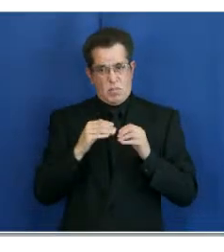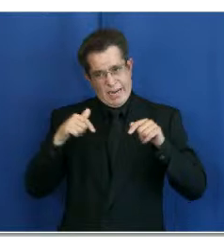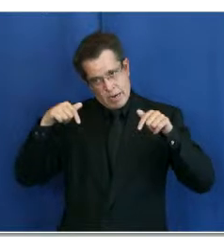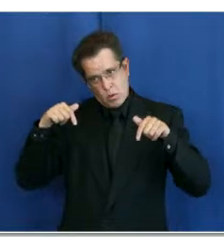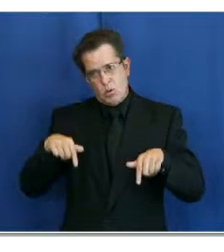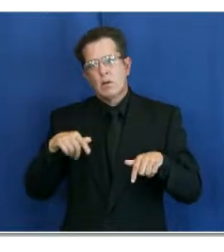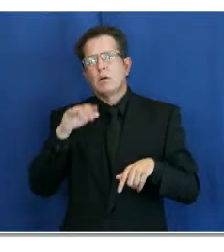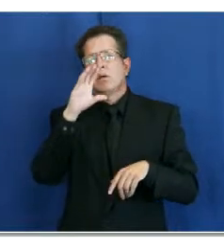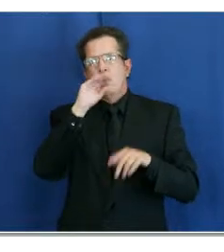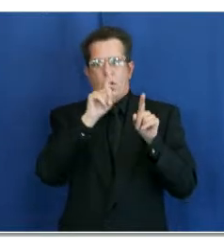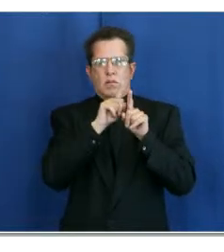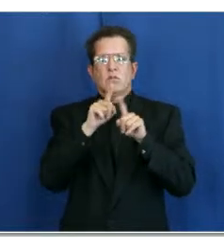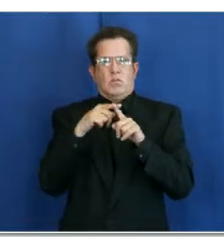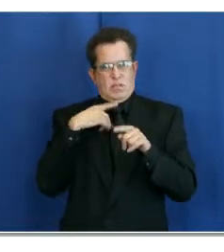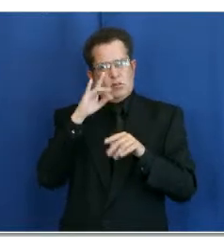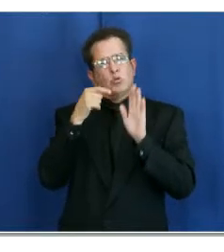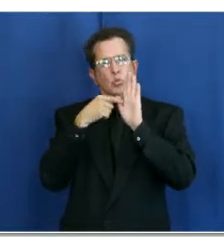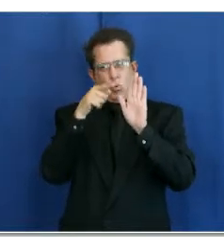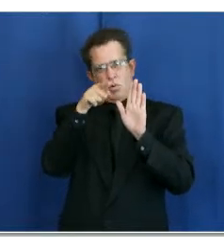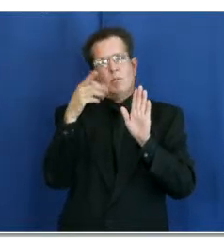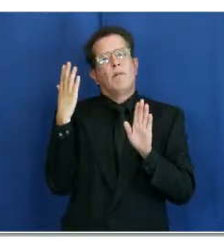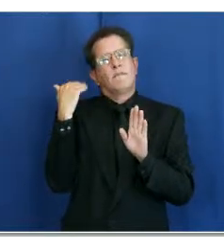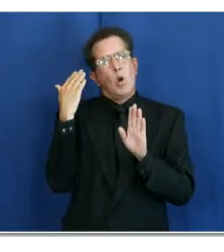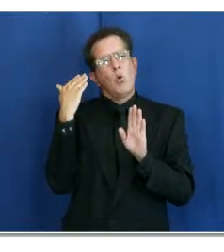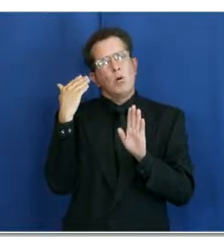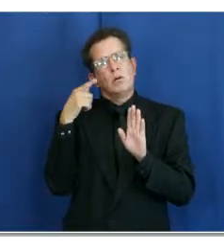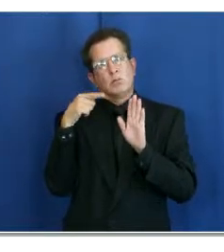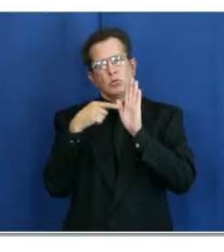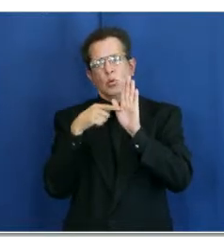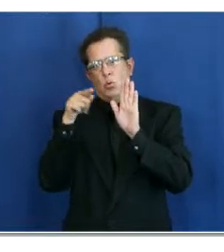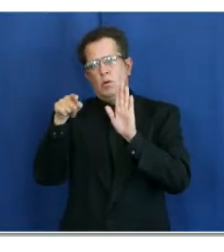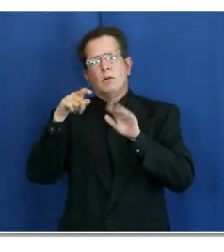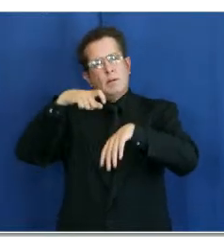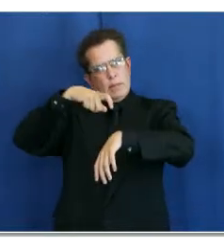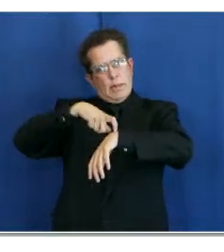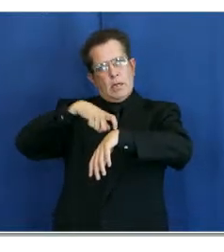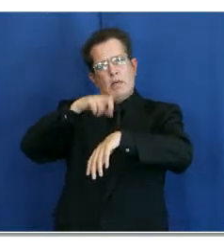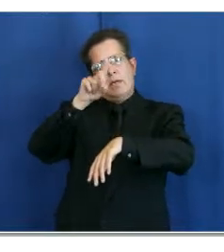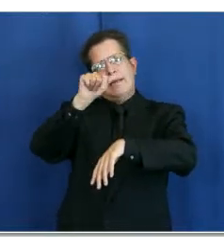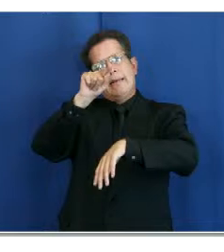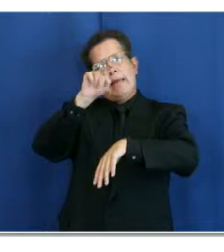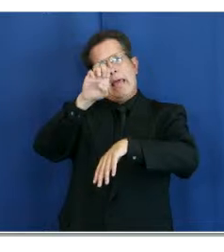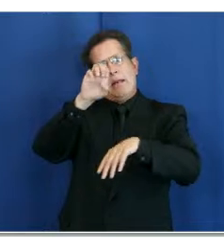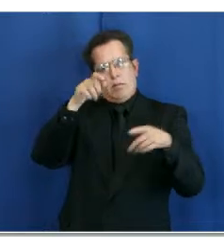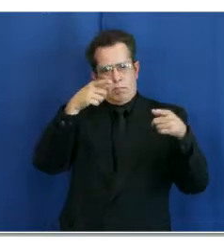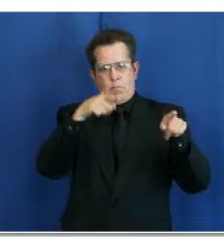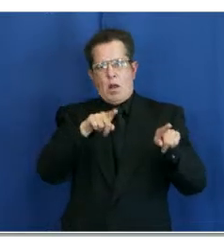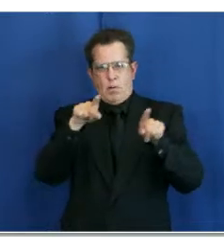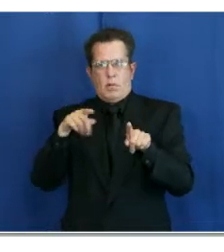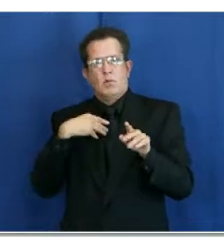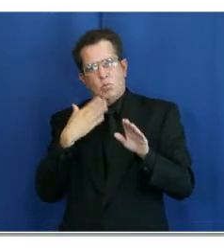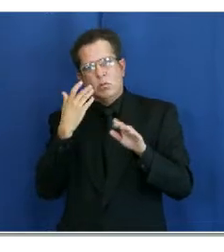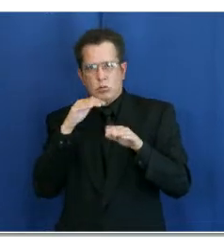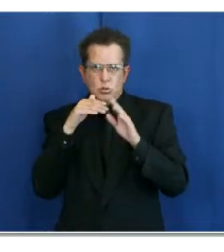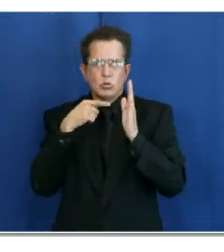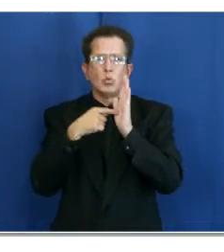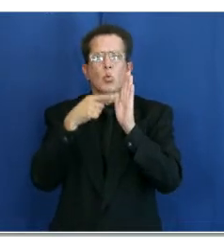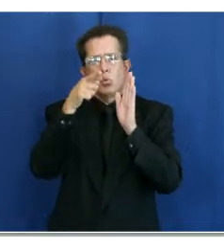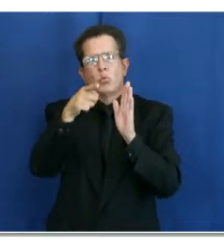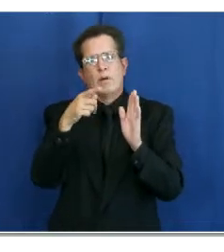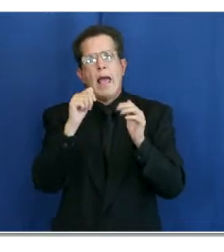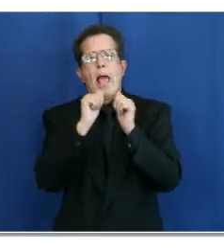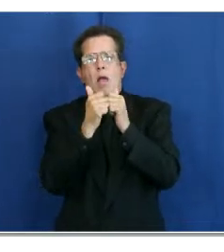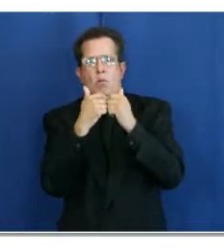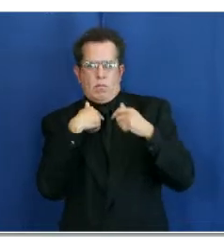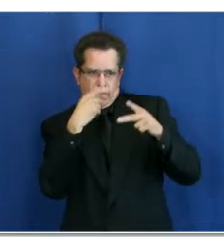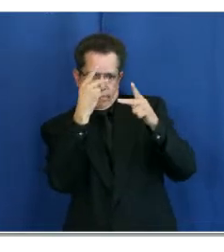have shared this information previously, but we just want to remind everyone and walk through the process of